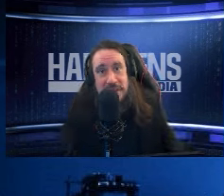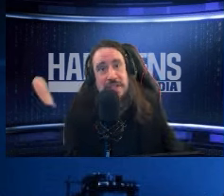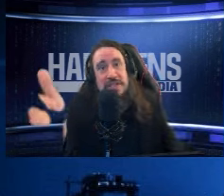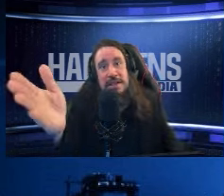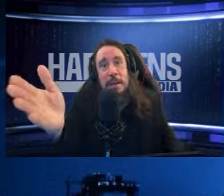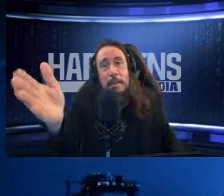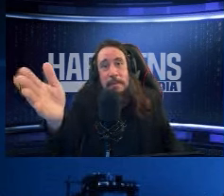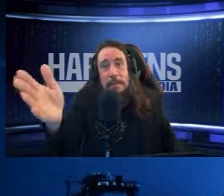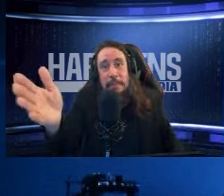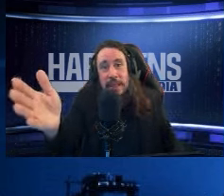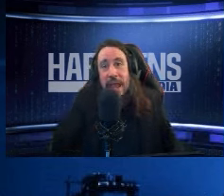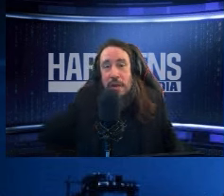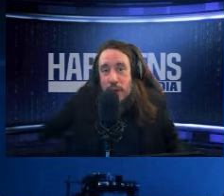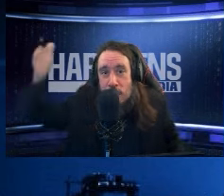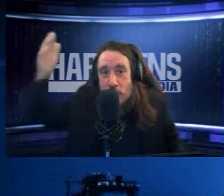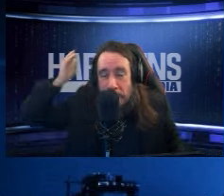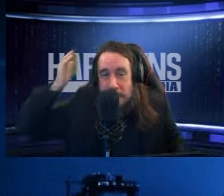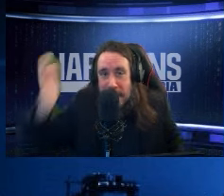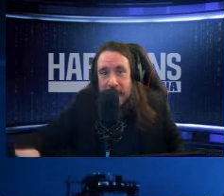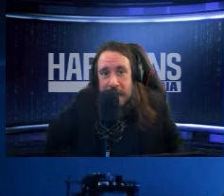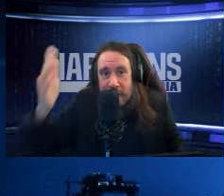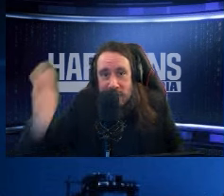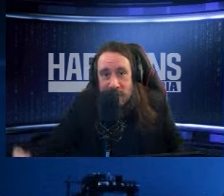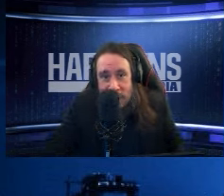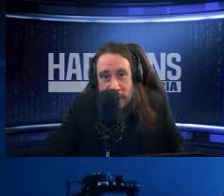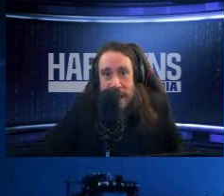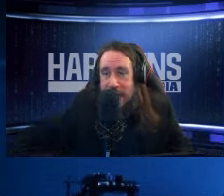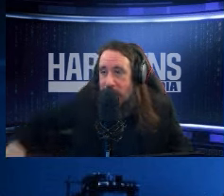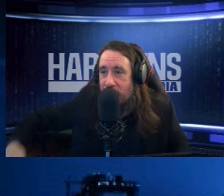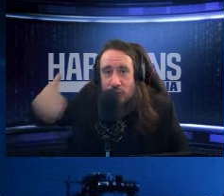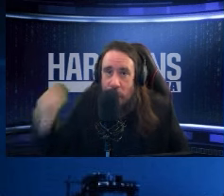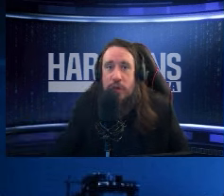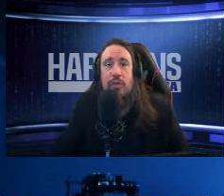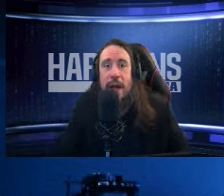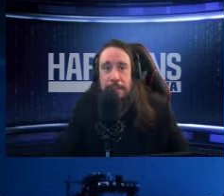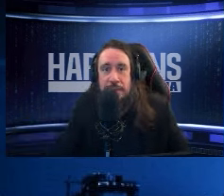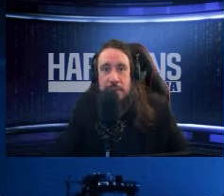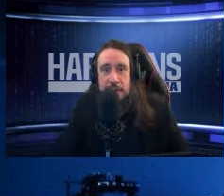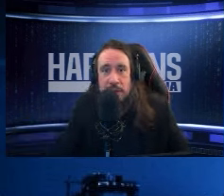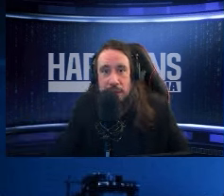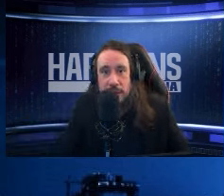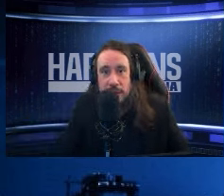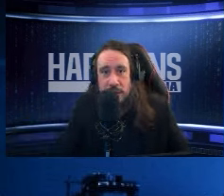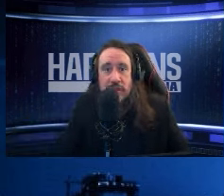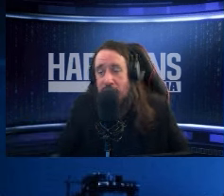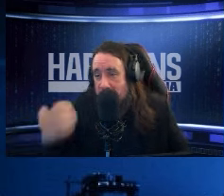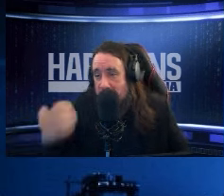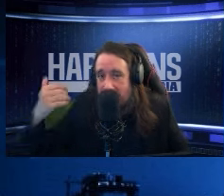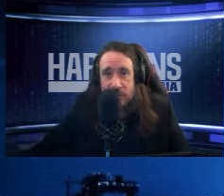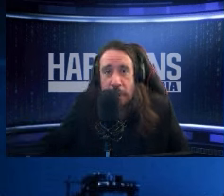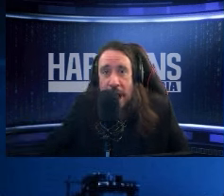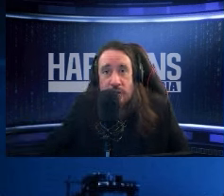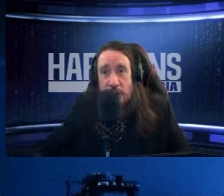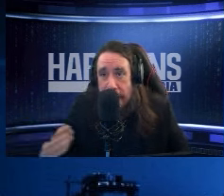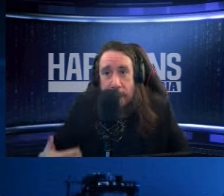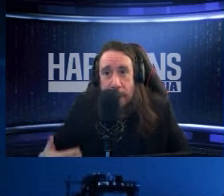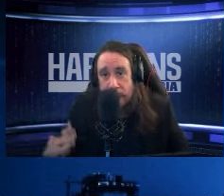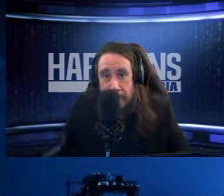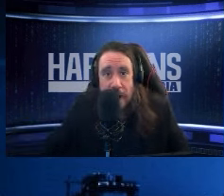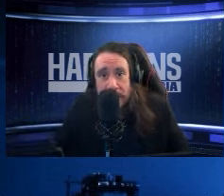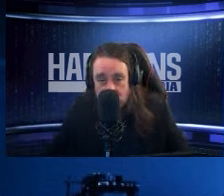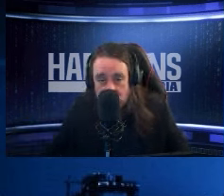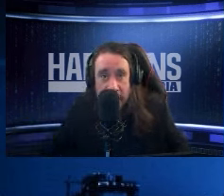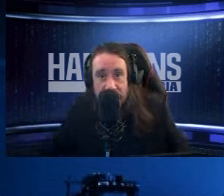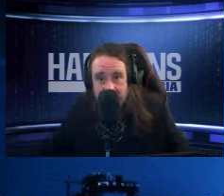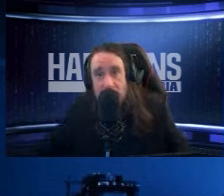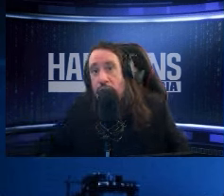this. And when you protect a system that's so corrupt, does it come not as a surprise why people are comparing